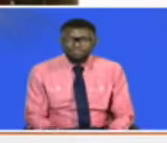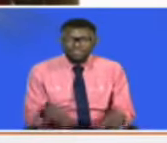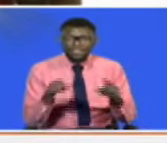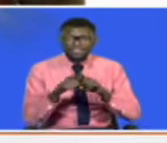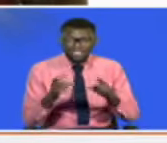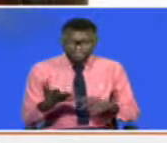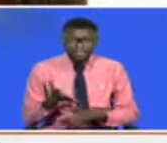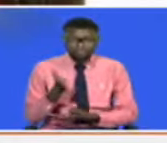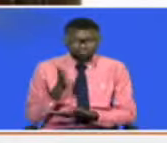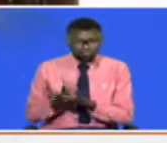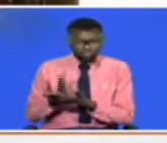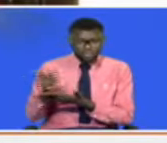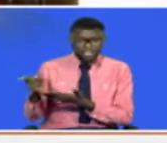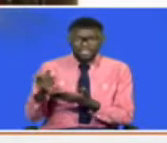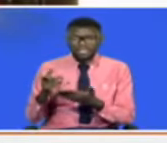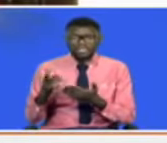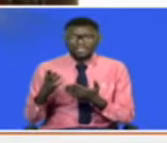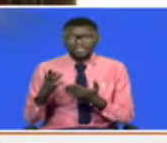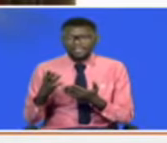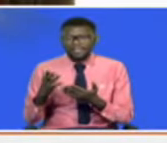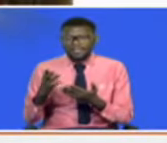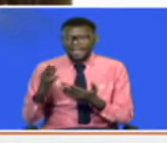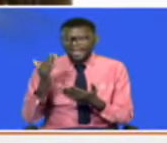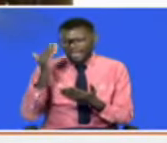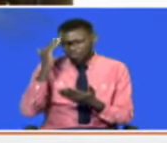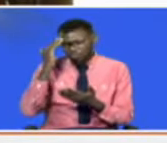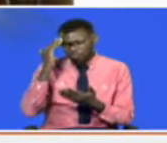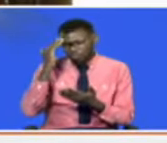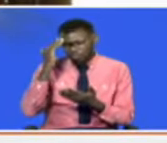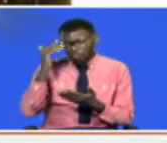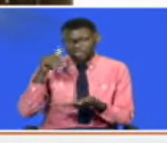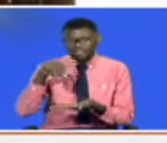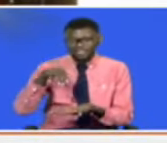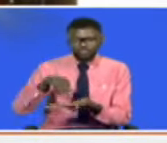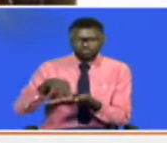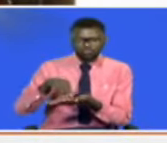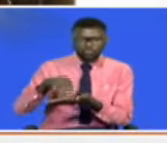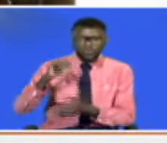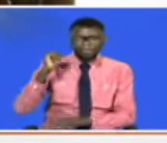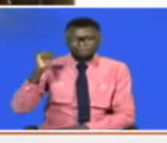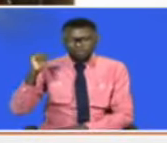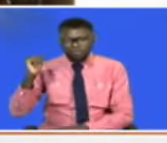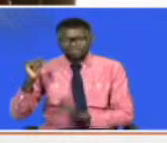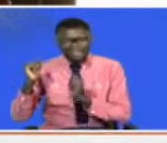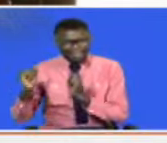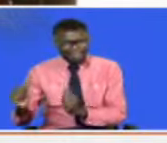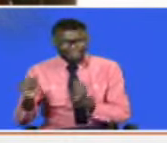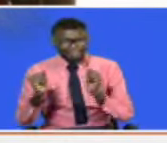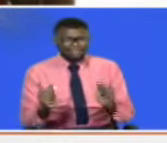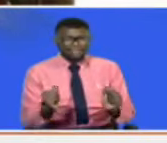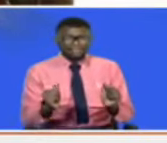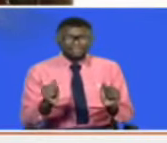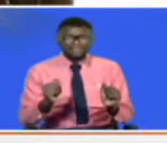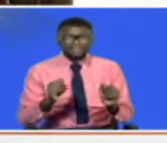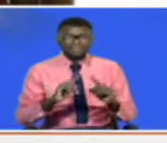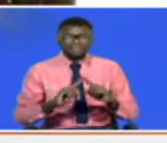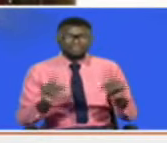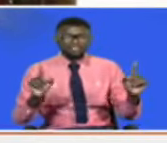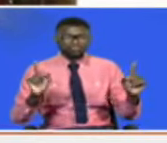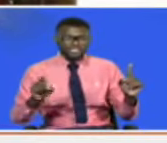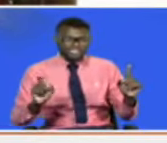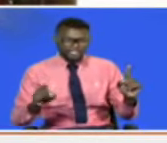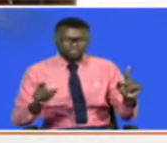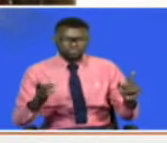general, in the very difficult geopolitical situation, a very balanced